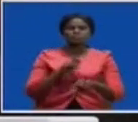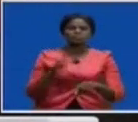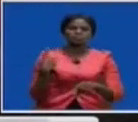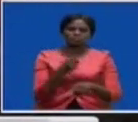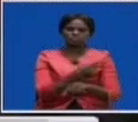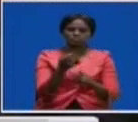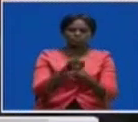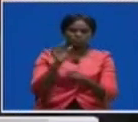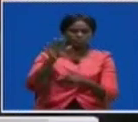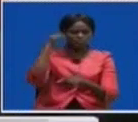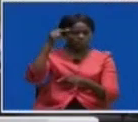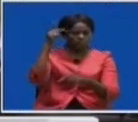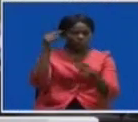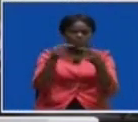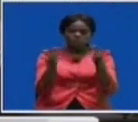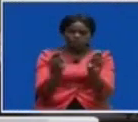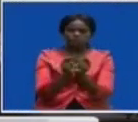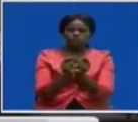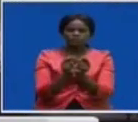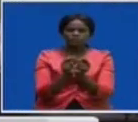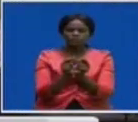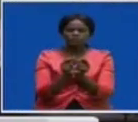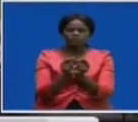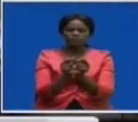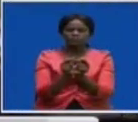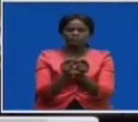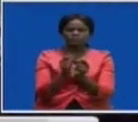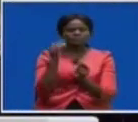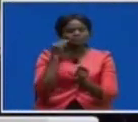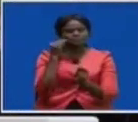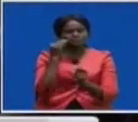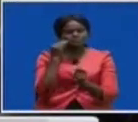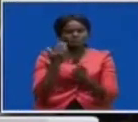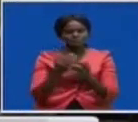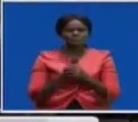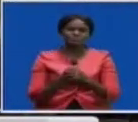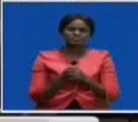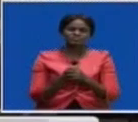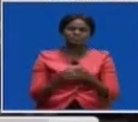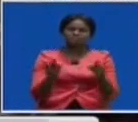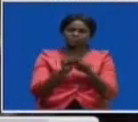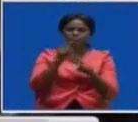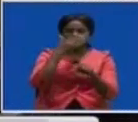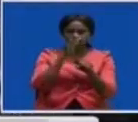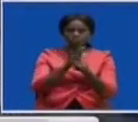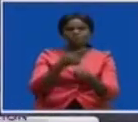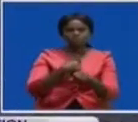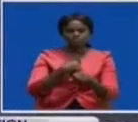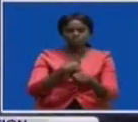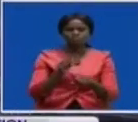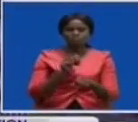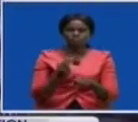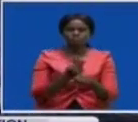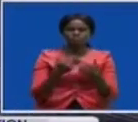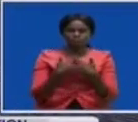the government. Without dragging you into the politics, let me just leave it at that and assure you that you have our highest